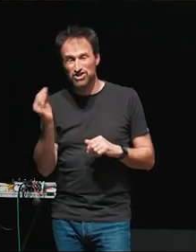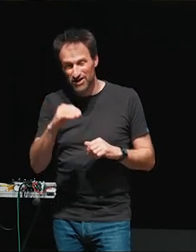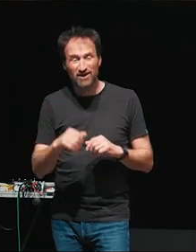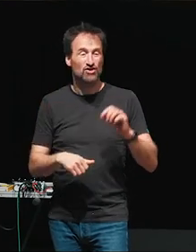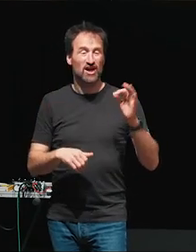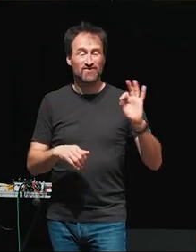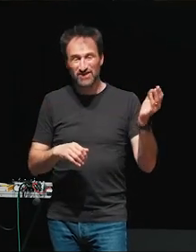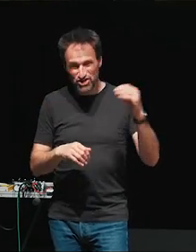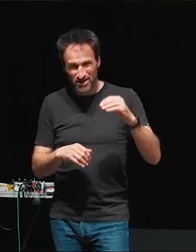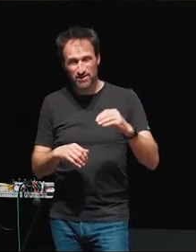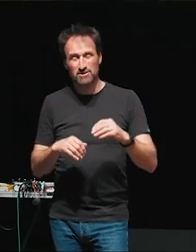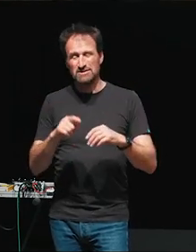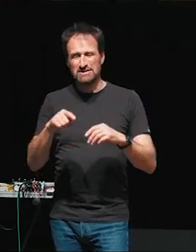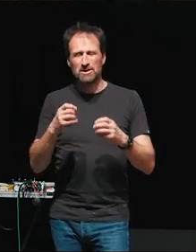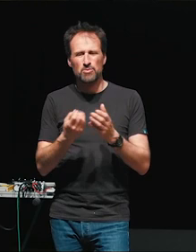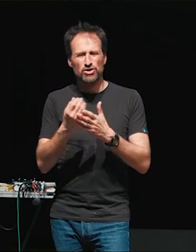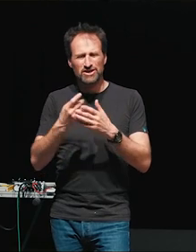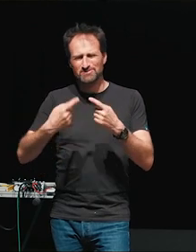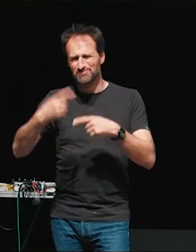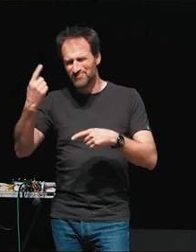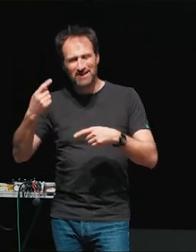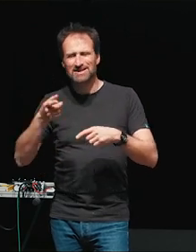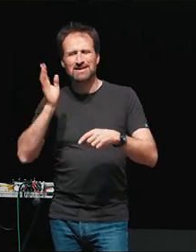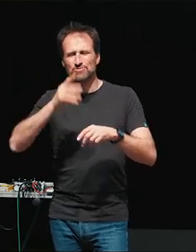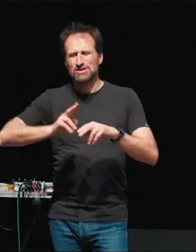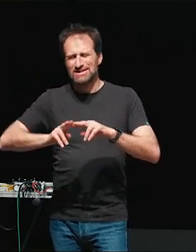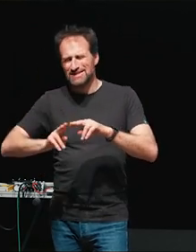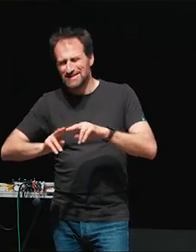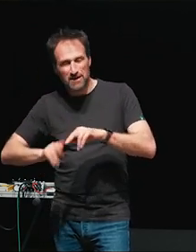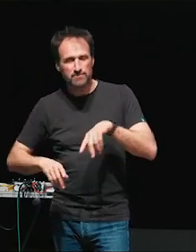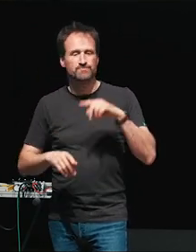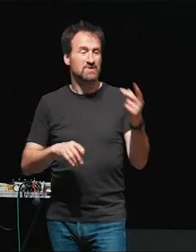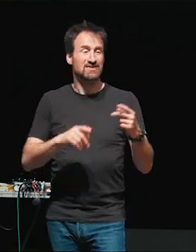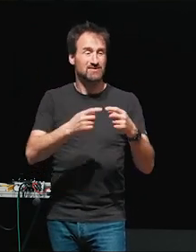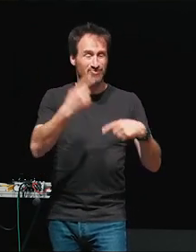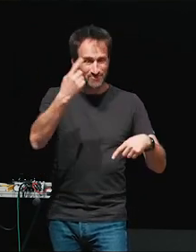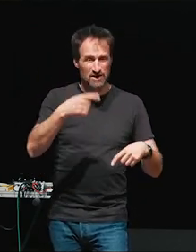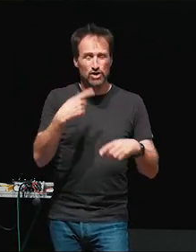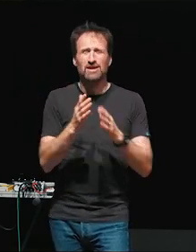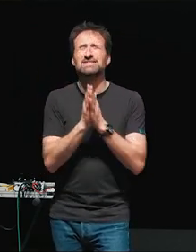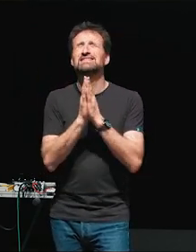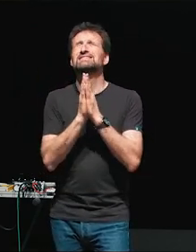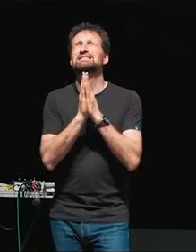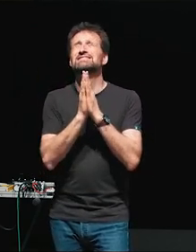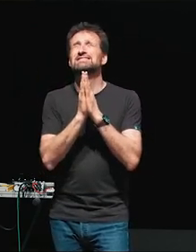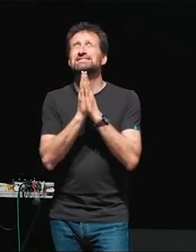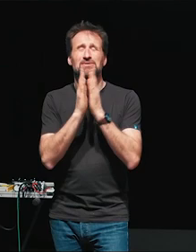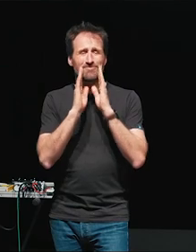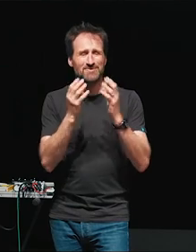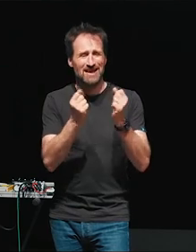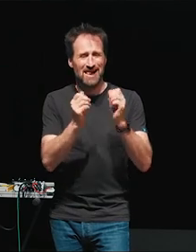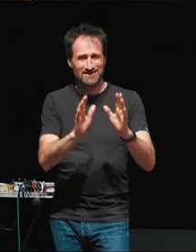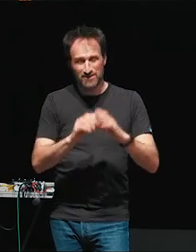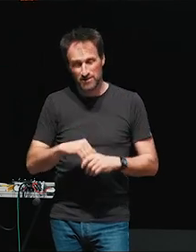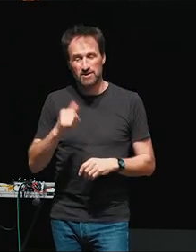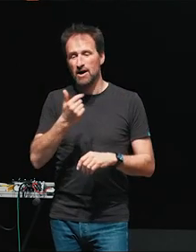Something breaks in production and you put a band-aid somewhere. Something else breaks and then it's held together by prayers. A few more features, a few